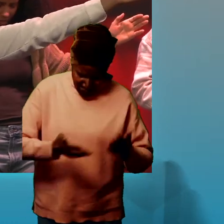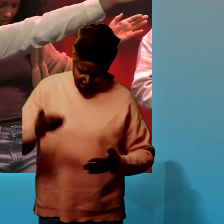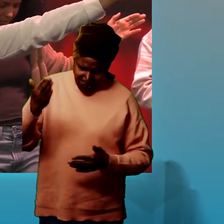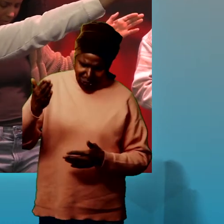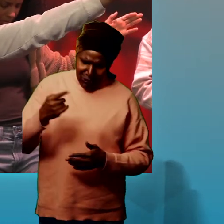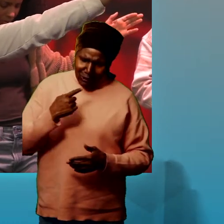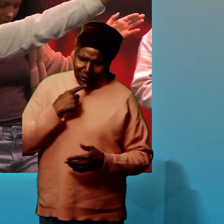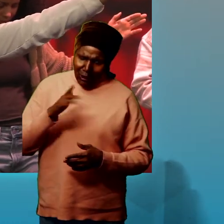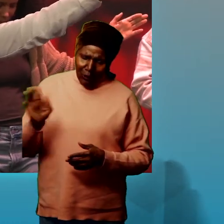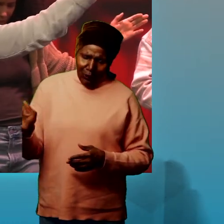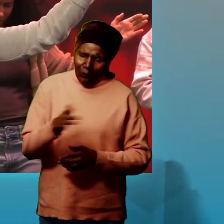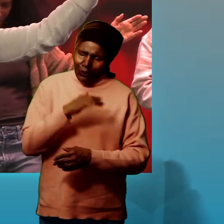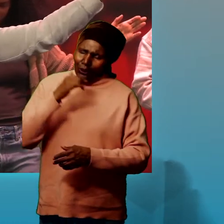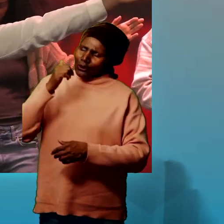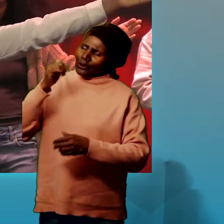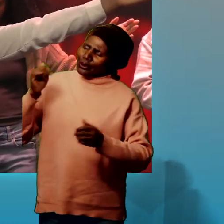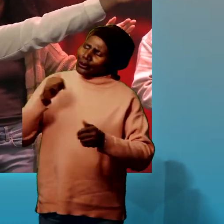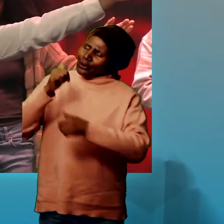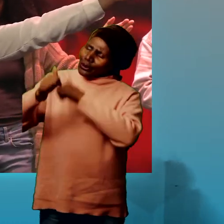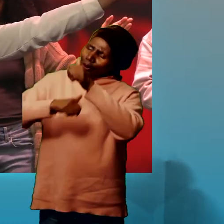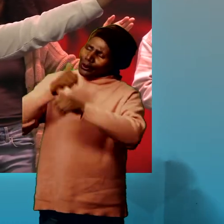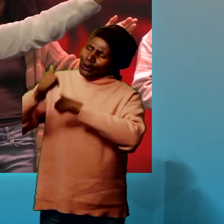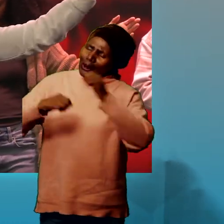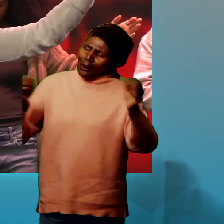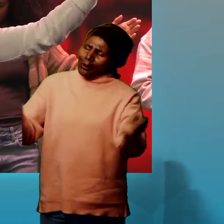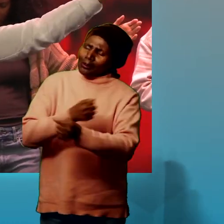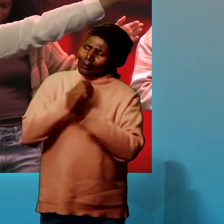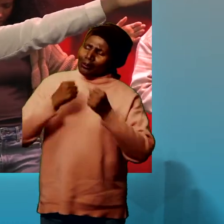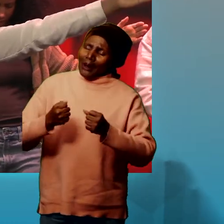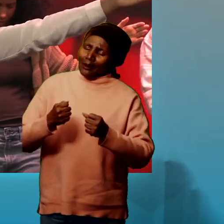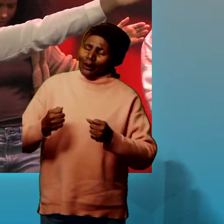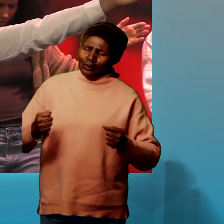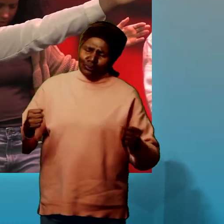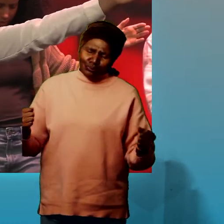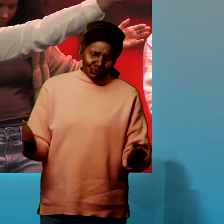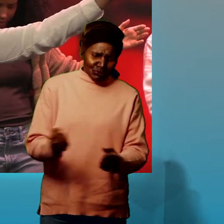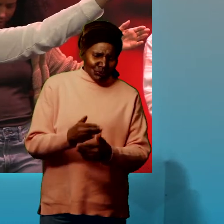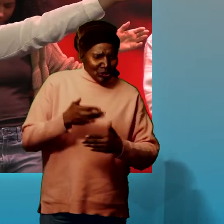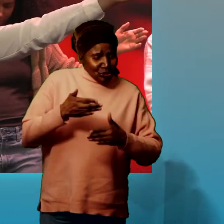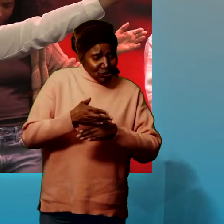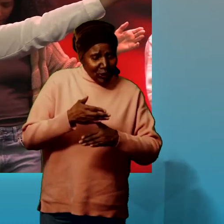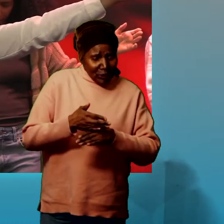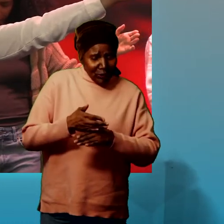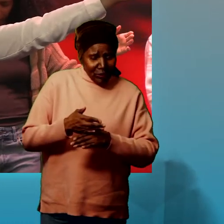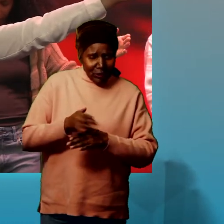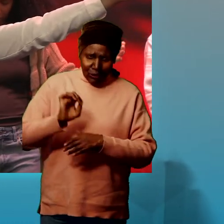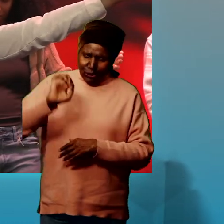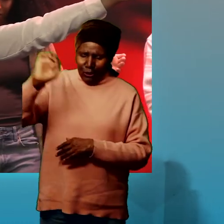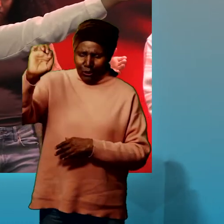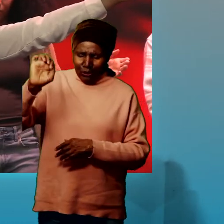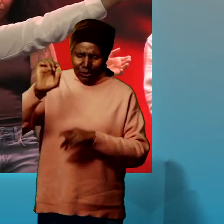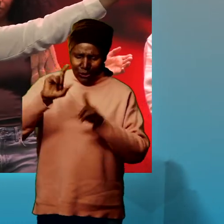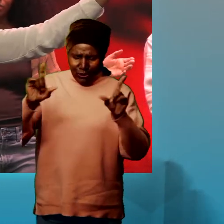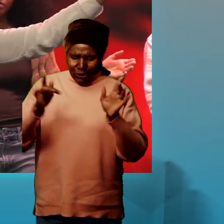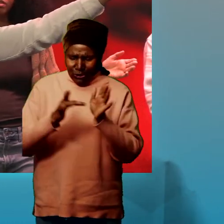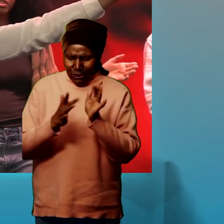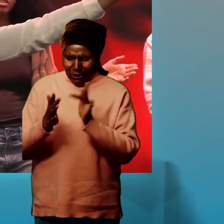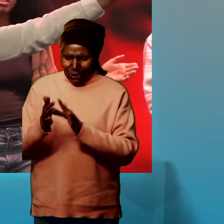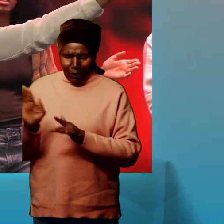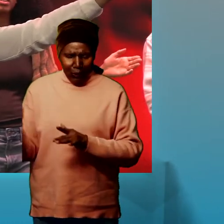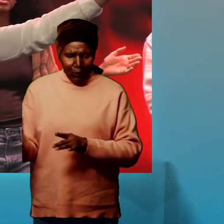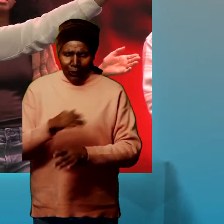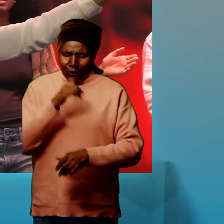power, all strength, all honor belongs to you, Jesus. All